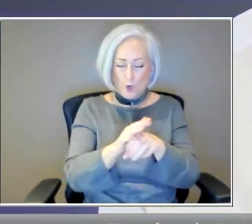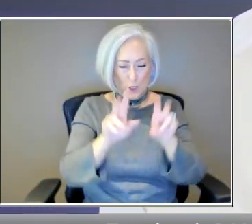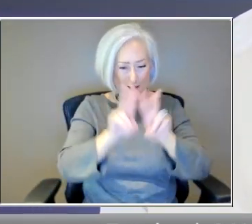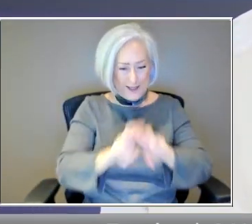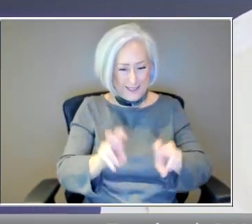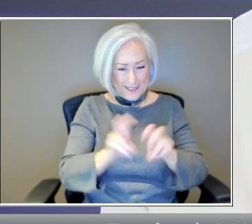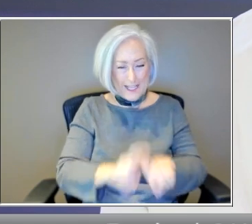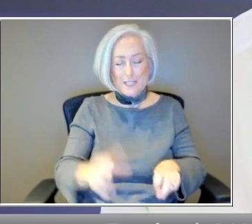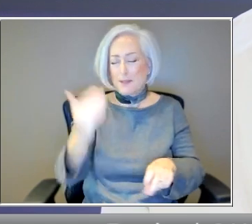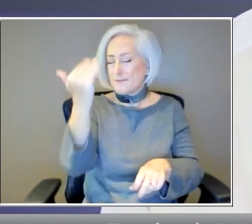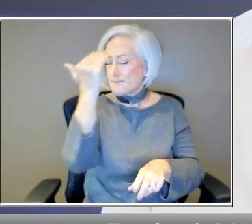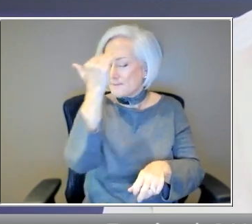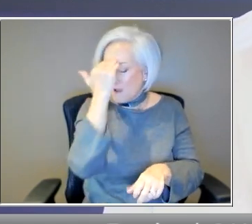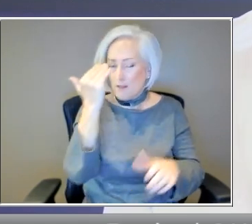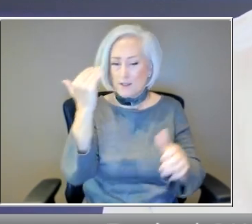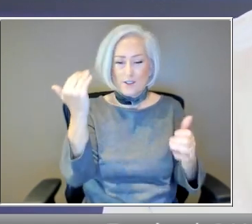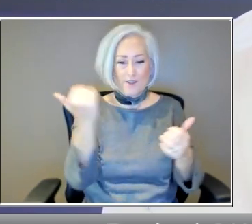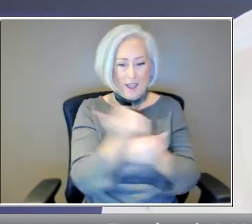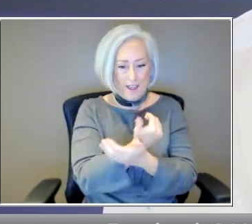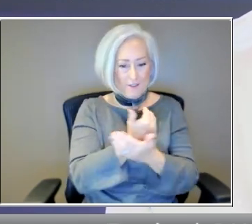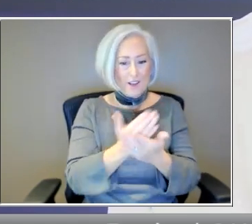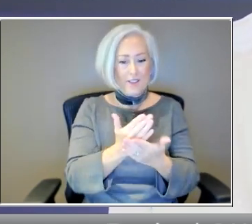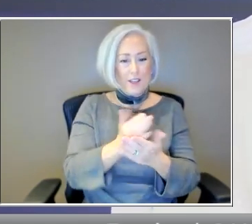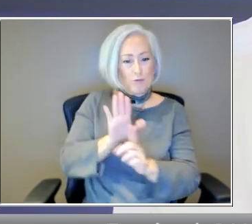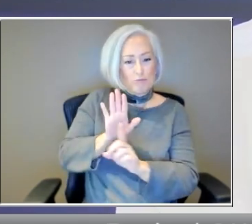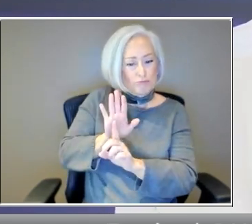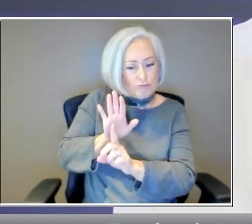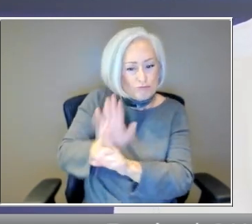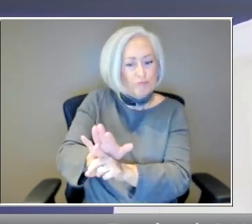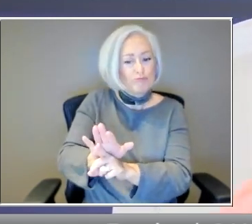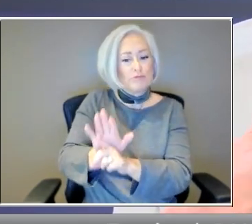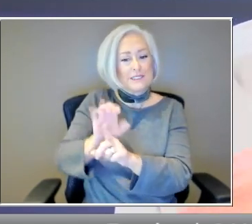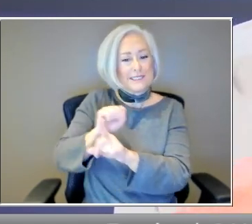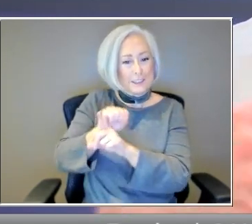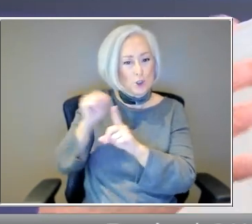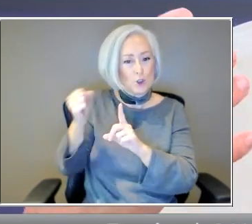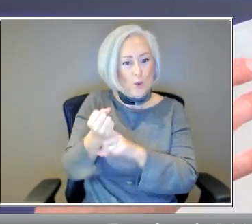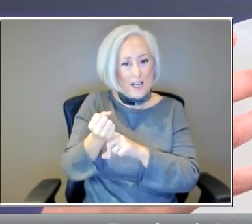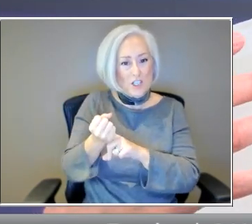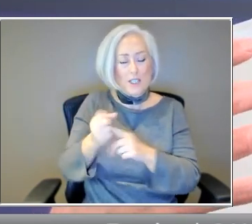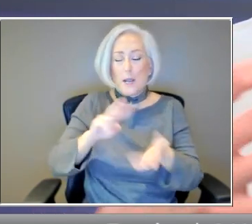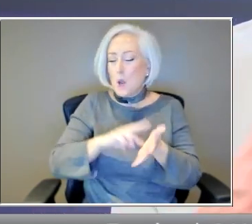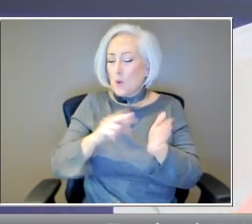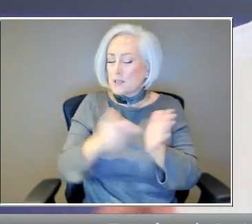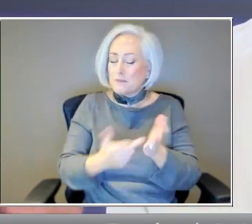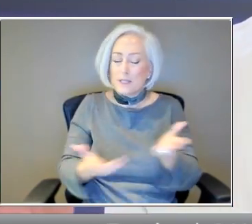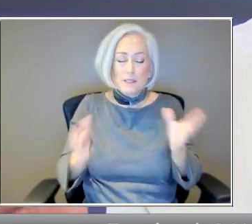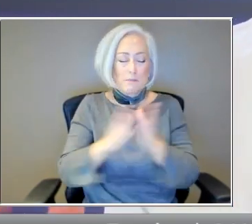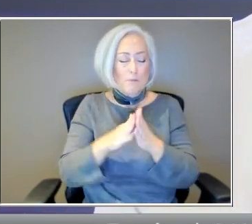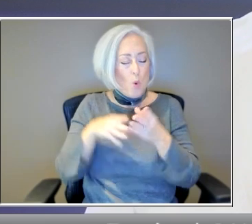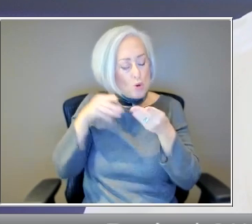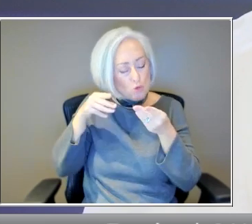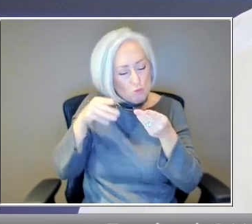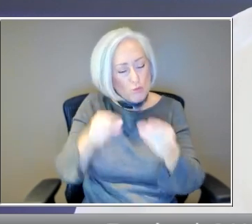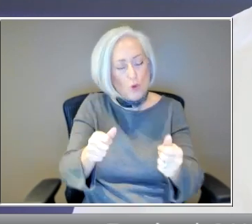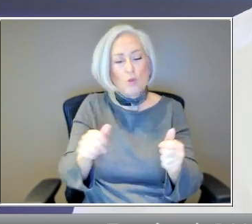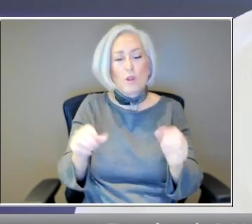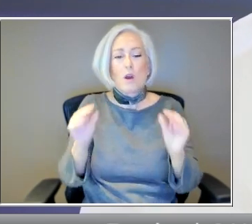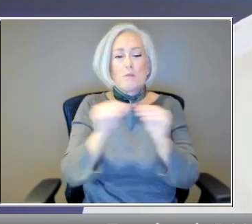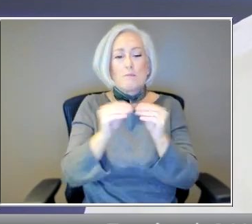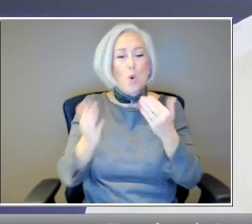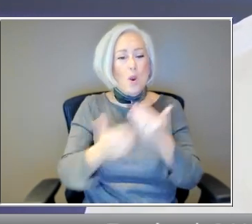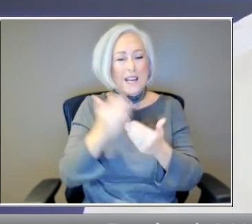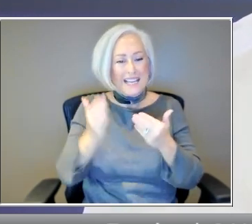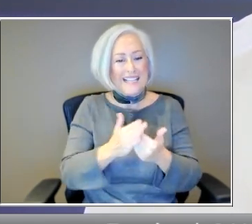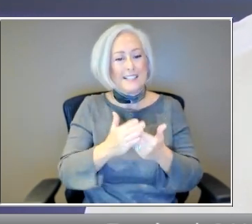from a medical perspective. And it's so much easier and smoother on both us and on the patient to have gone through that process.